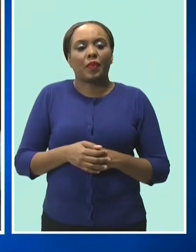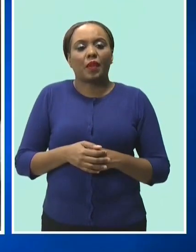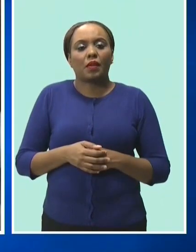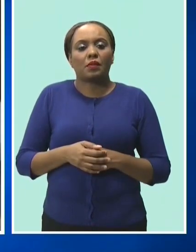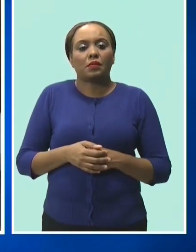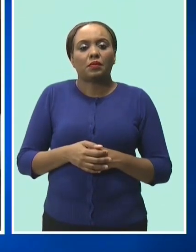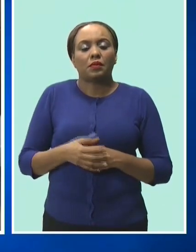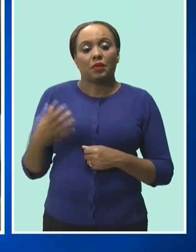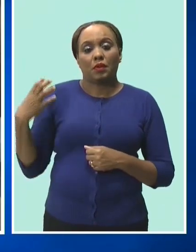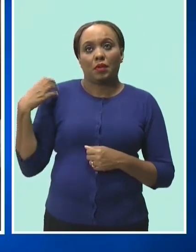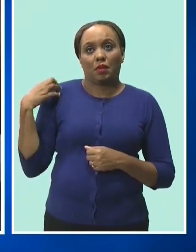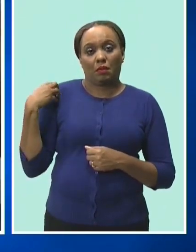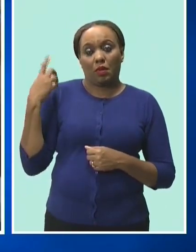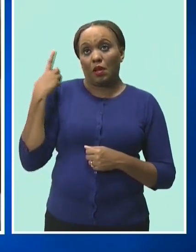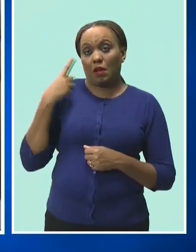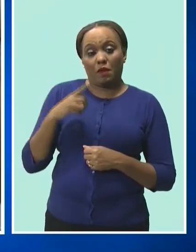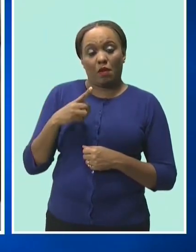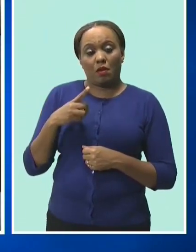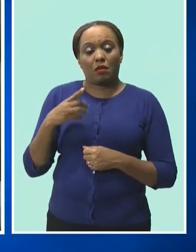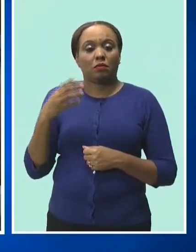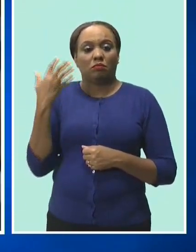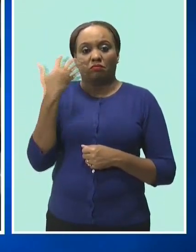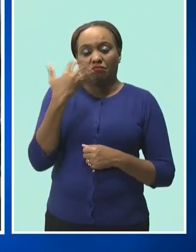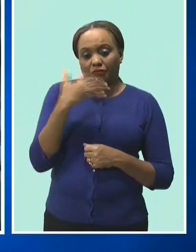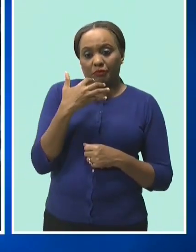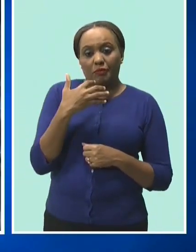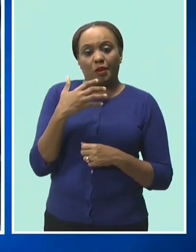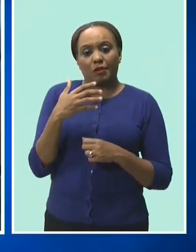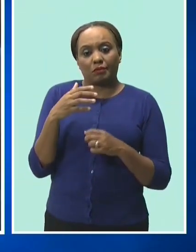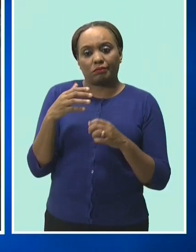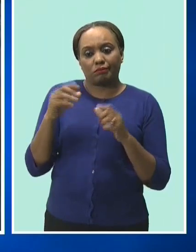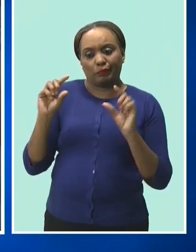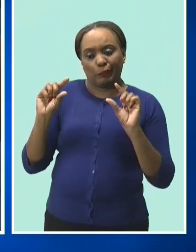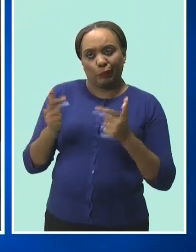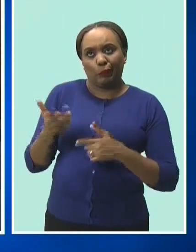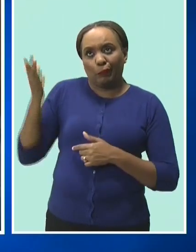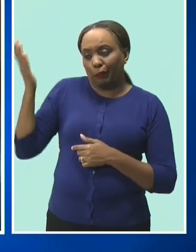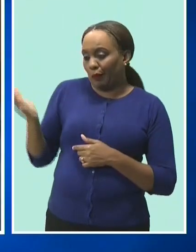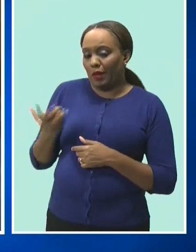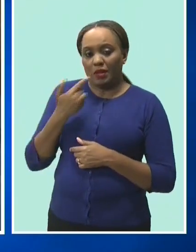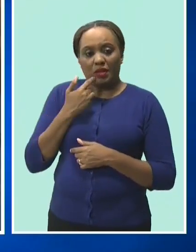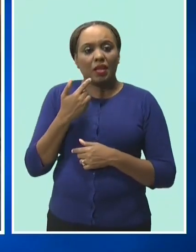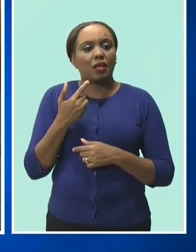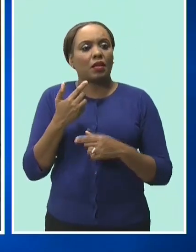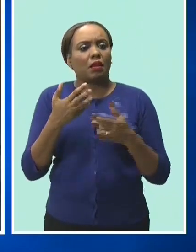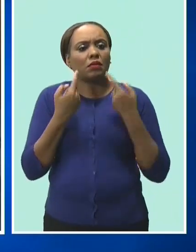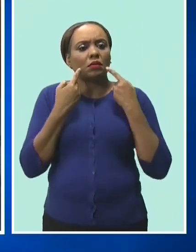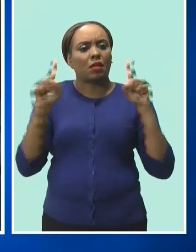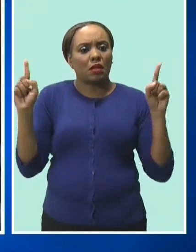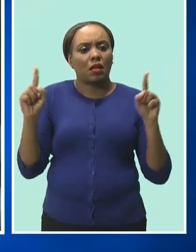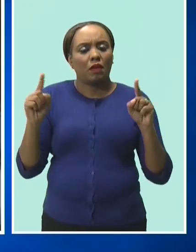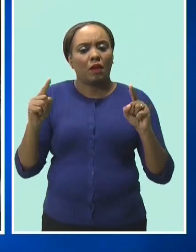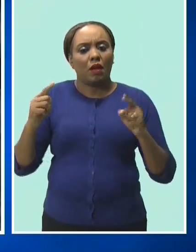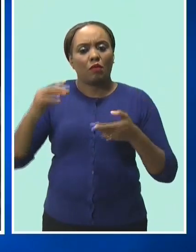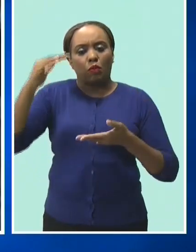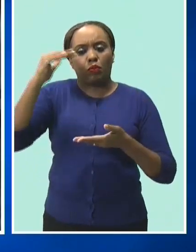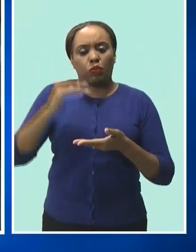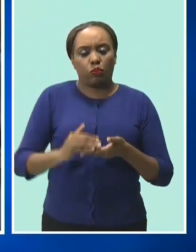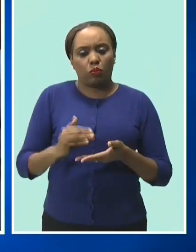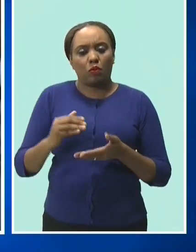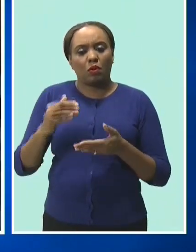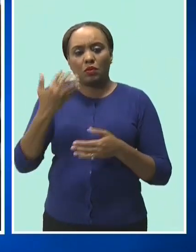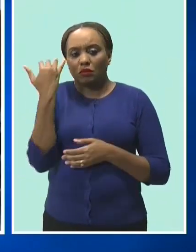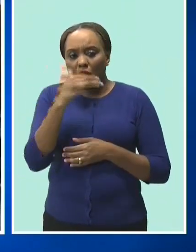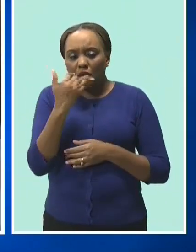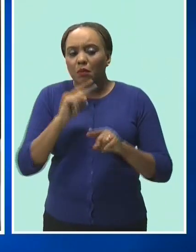Unit, Leslie Ramlal, in a recent interview, noted that despite successes in the drug fight, the unit still faces